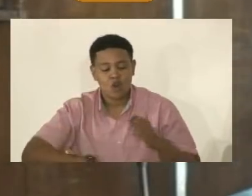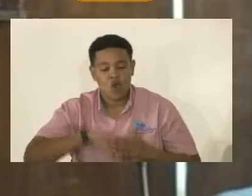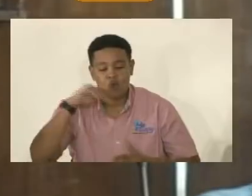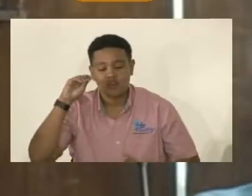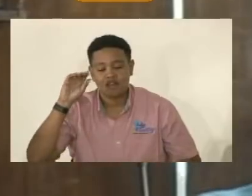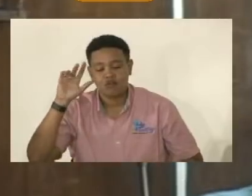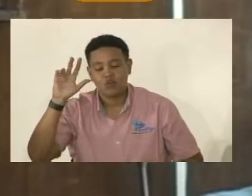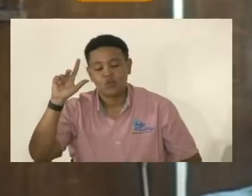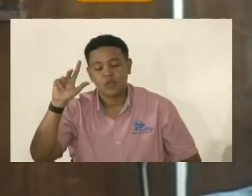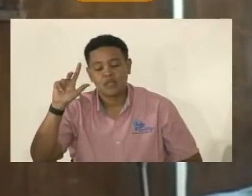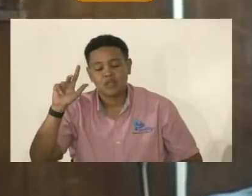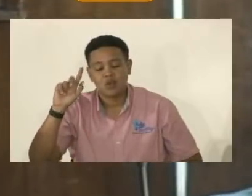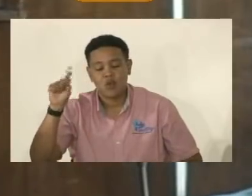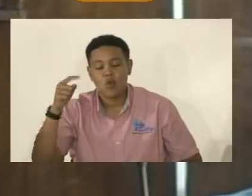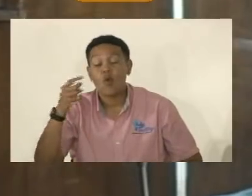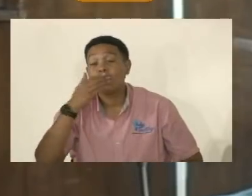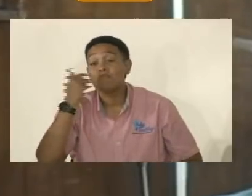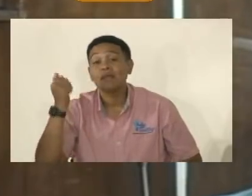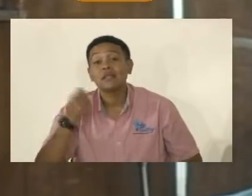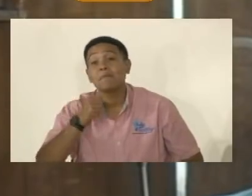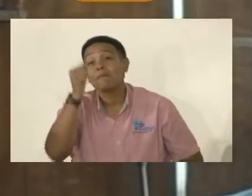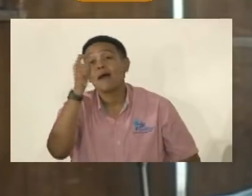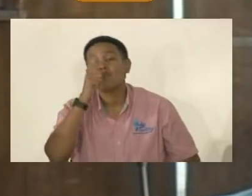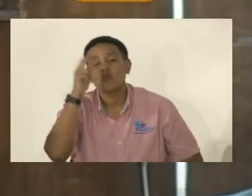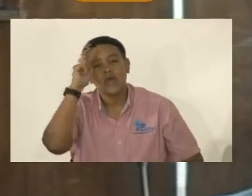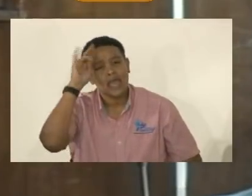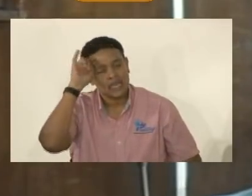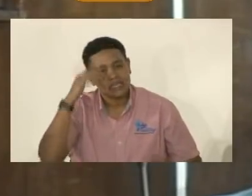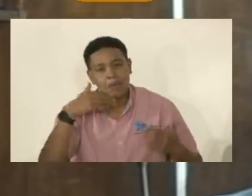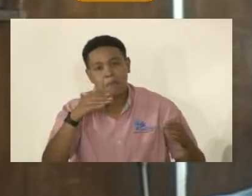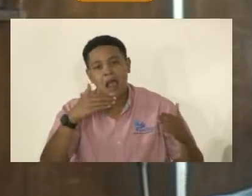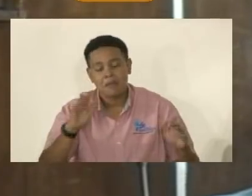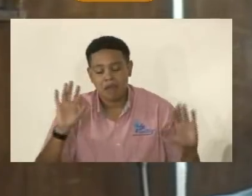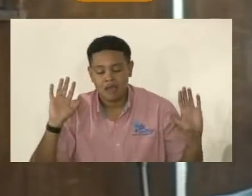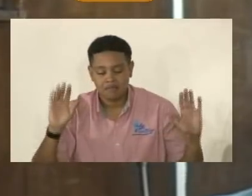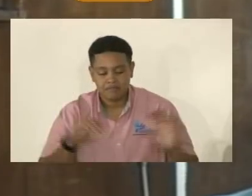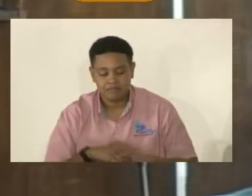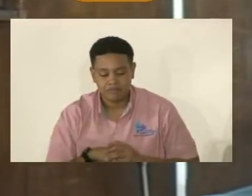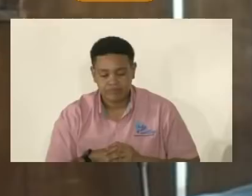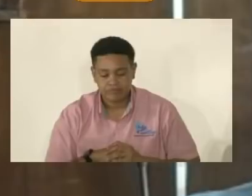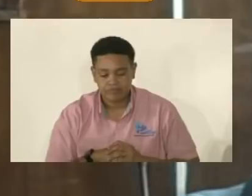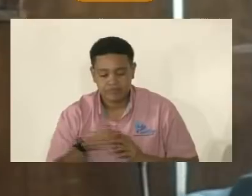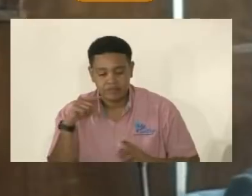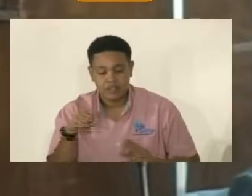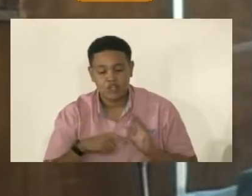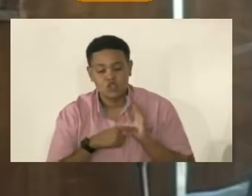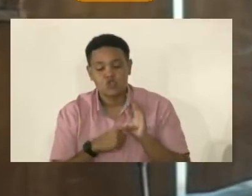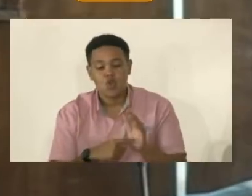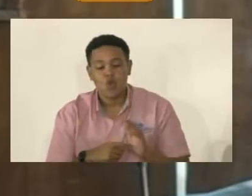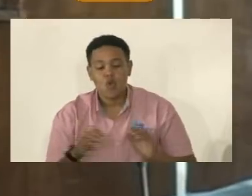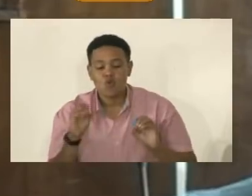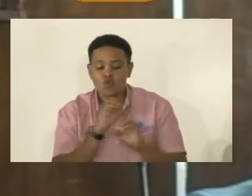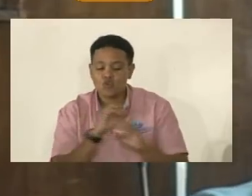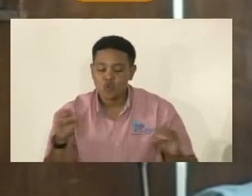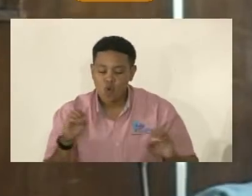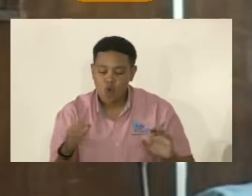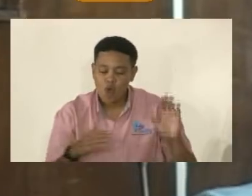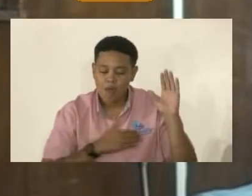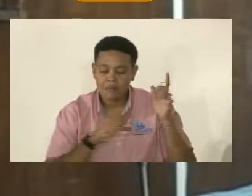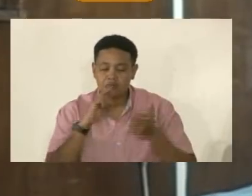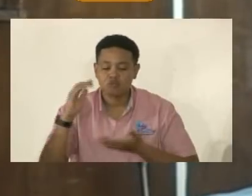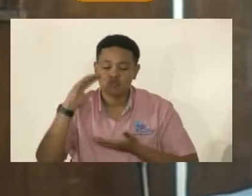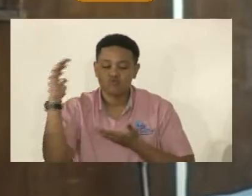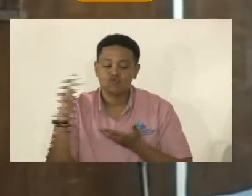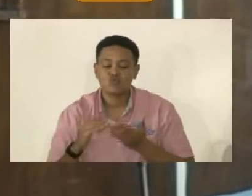23, only scoring better than Haiti and Panama. This demonstrates almost no commitment to